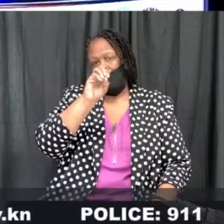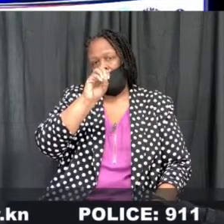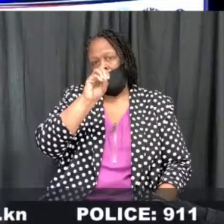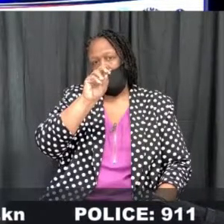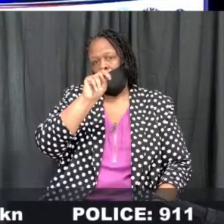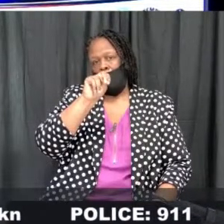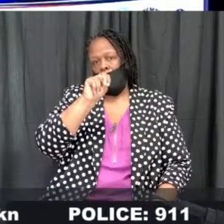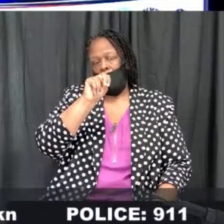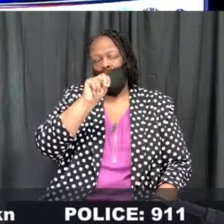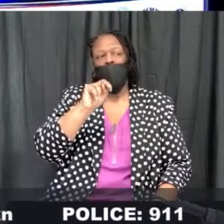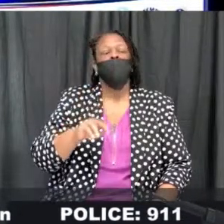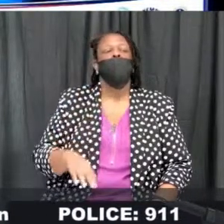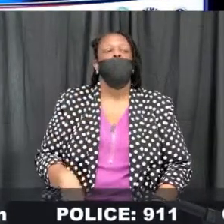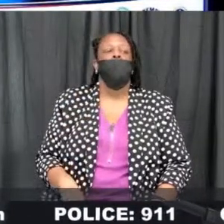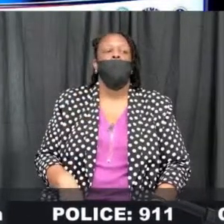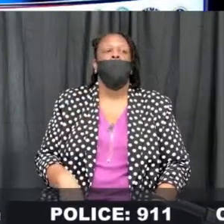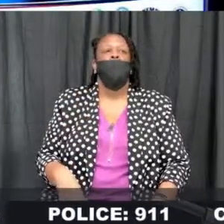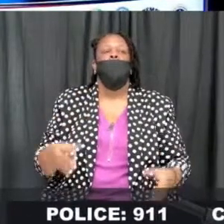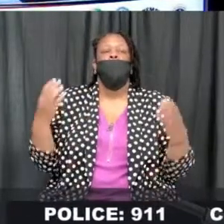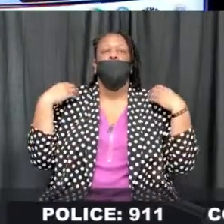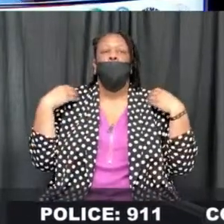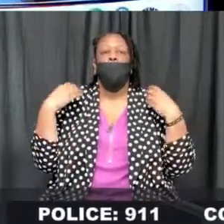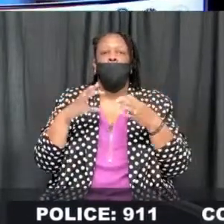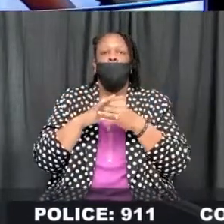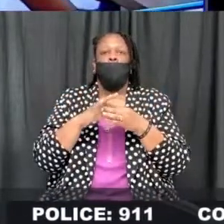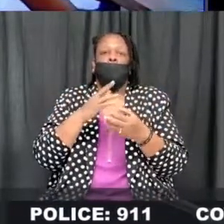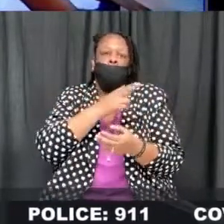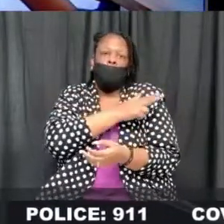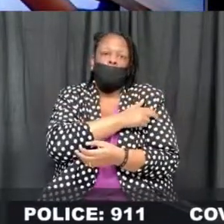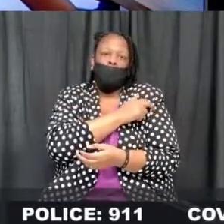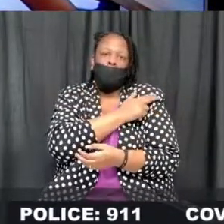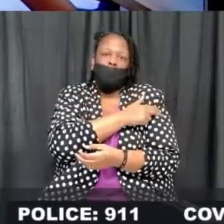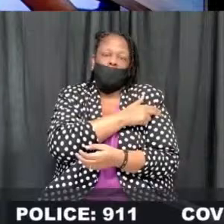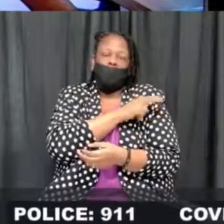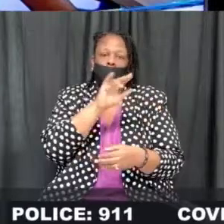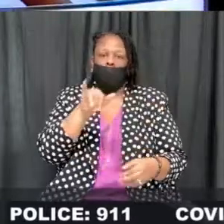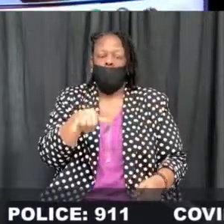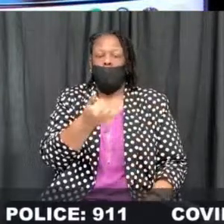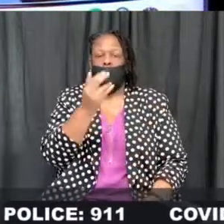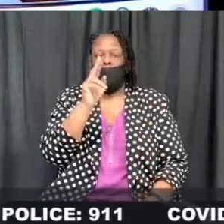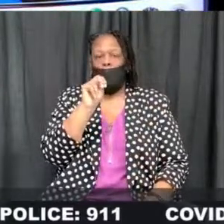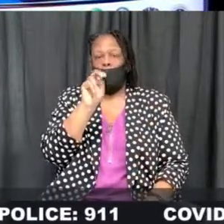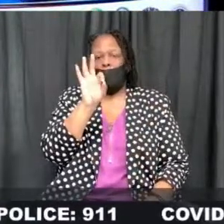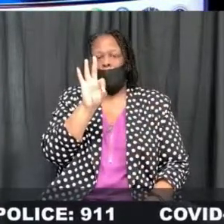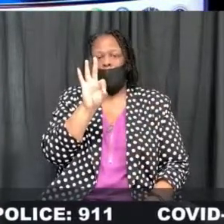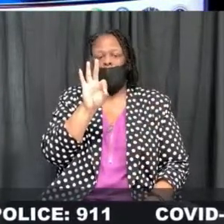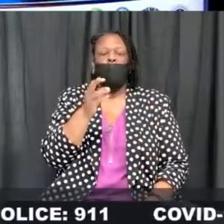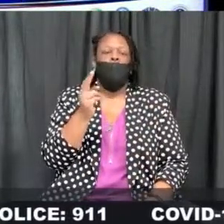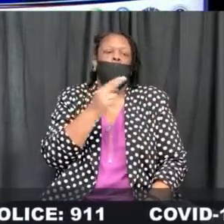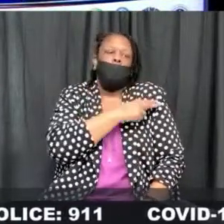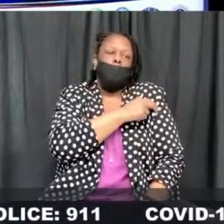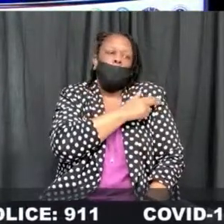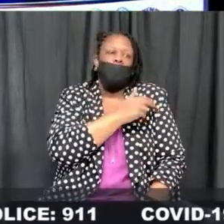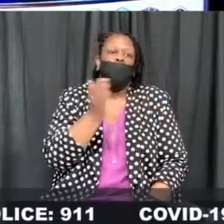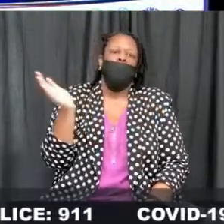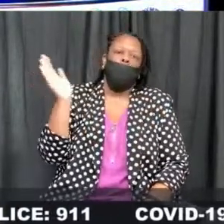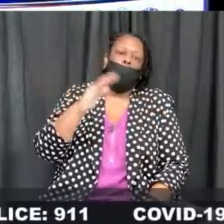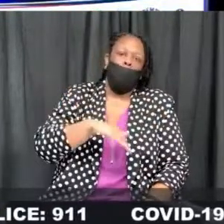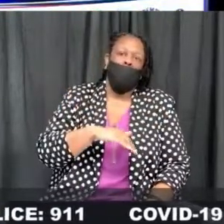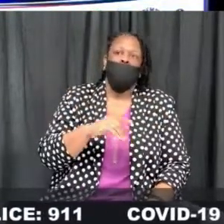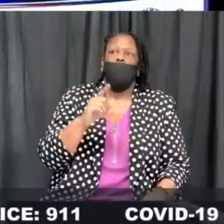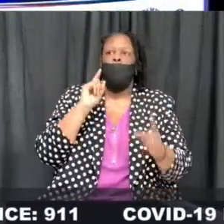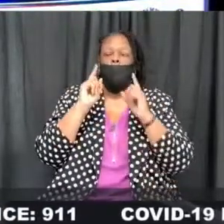N. France General Hospital. Dr. Wilkinson is going to come and he's going to give a tribute to the